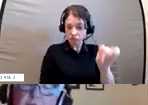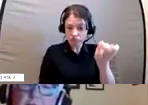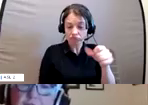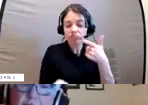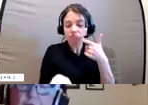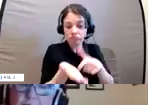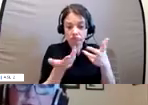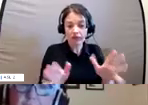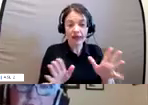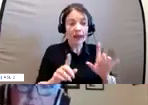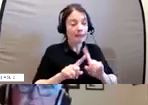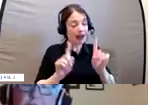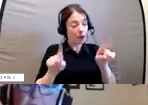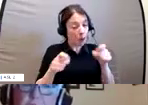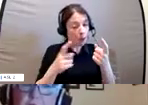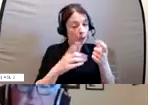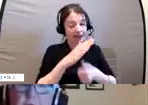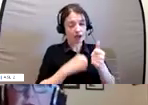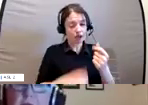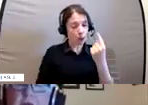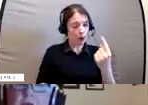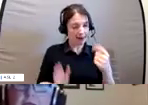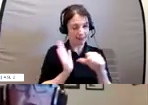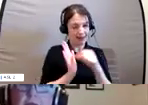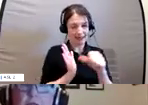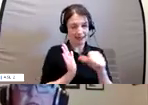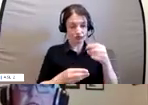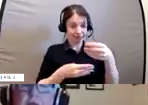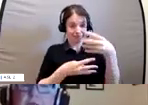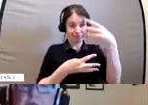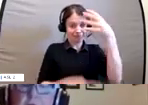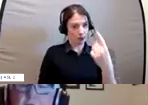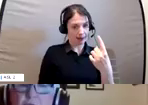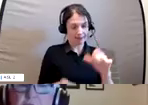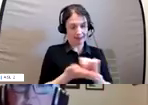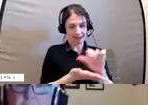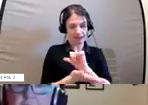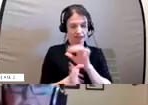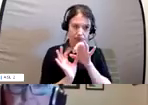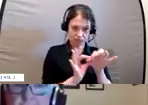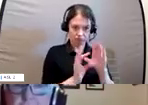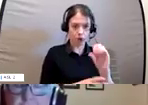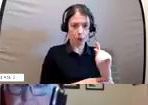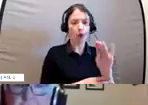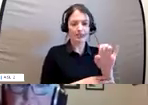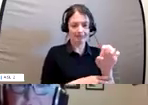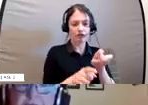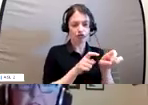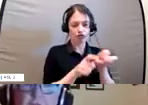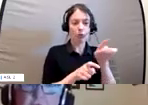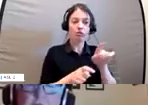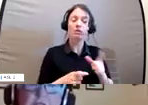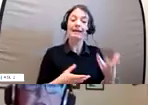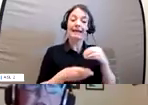control is only covered in one page of the document. It's recognised as a core dynamic of family and